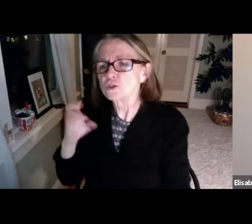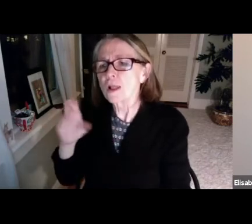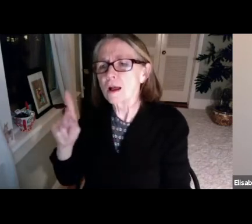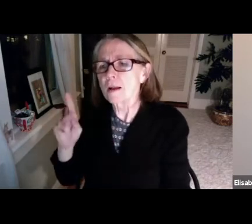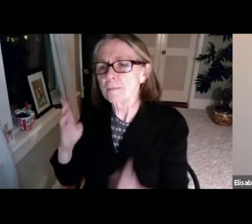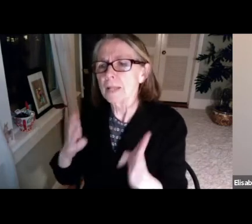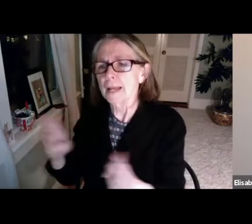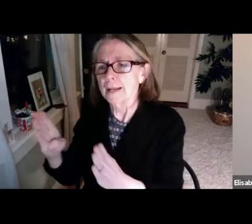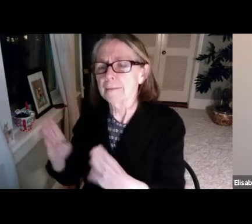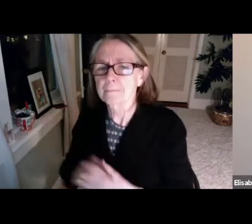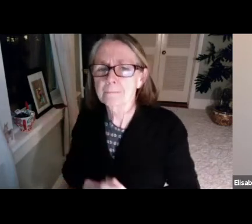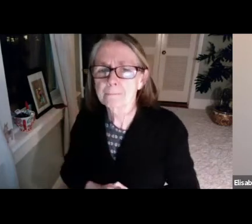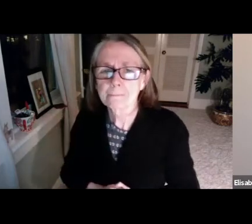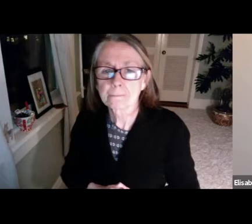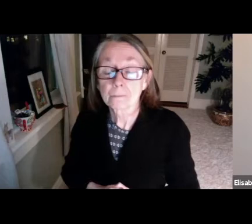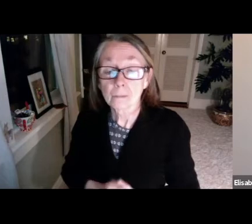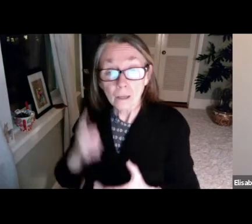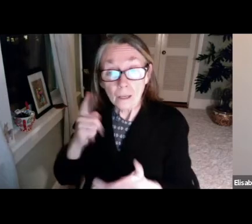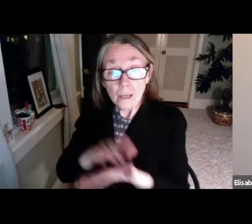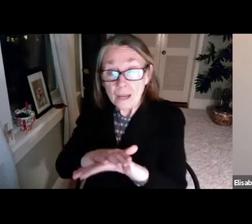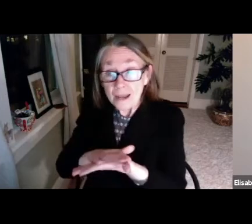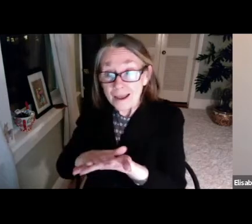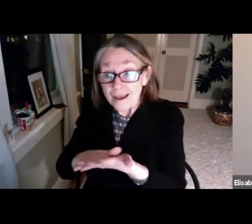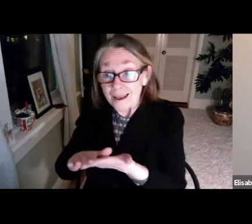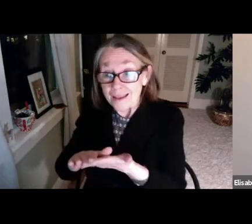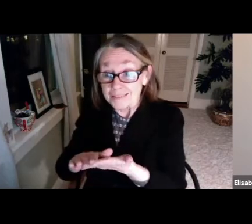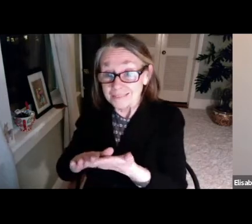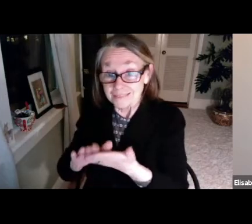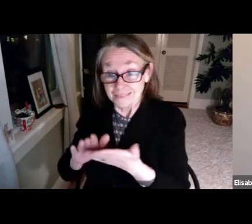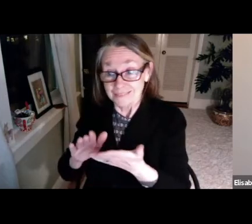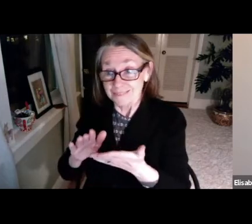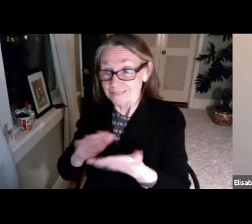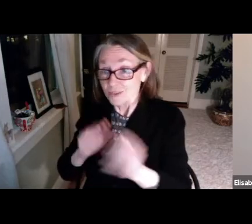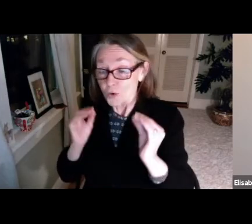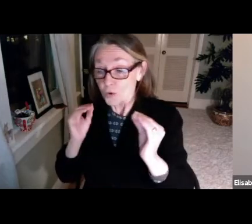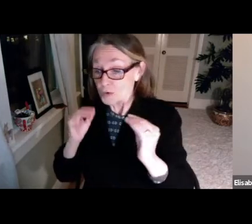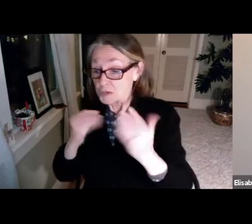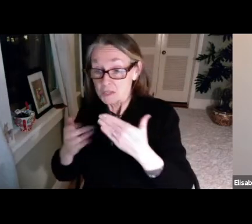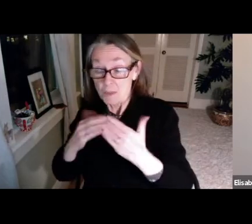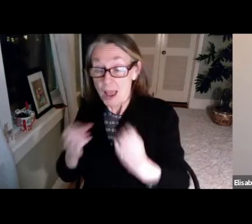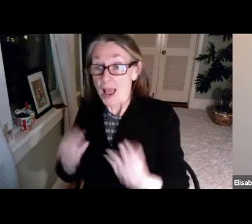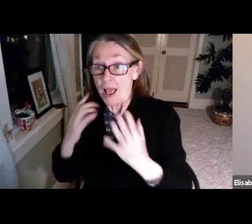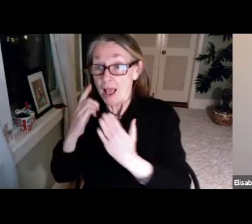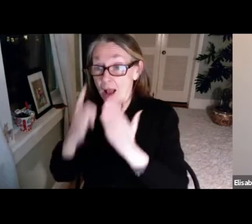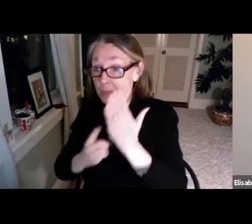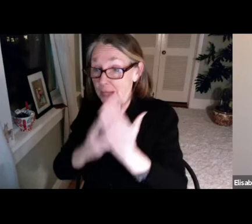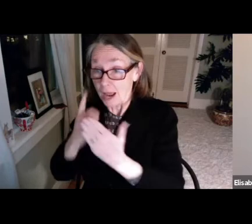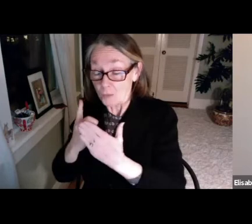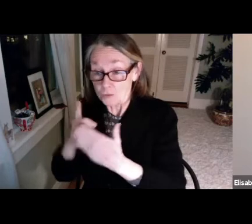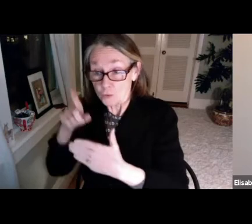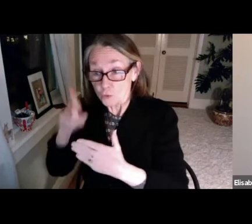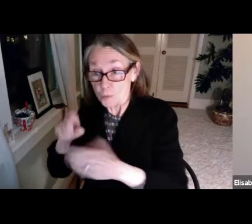Plan. So what's really nice about the Sherlock Plan is that there's no minimum number of hours or minimum earnings that you must